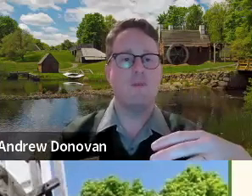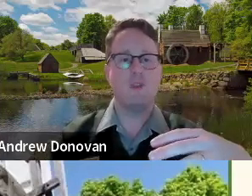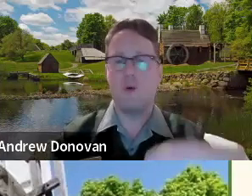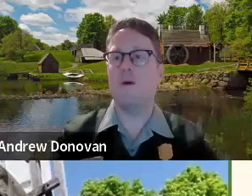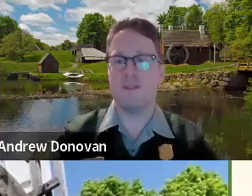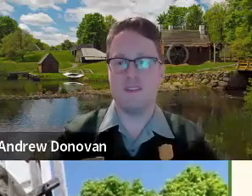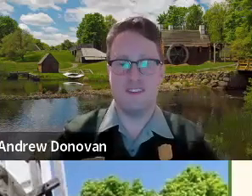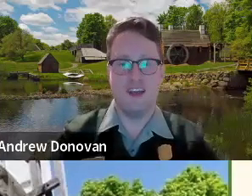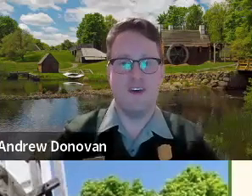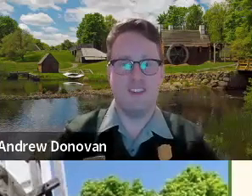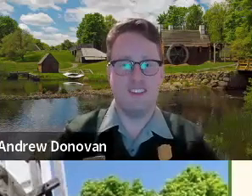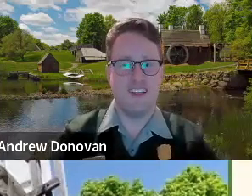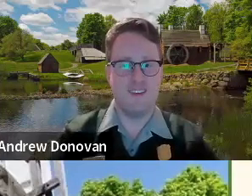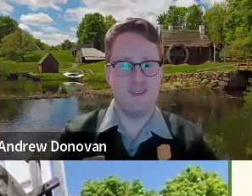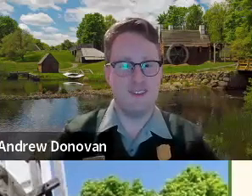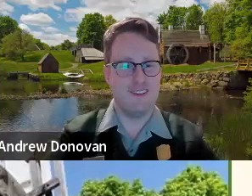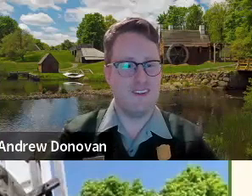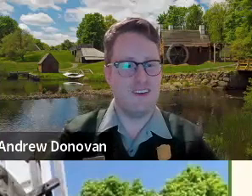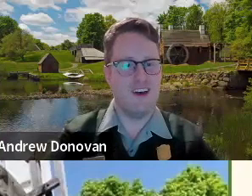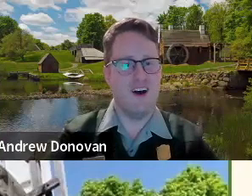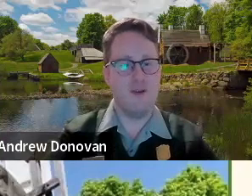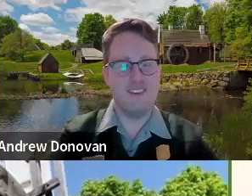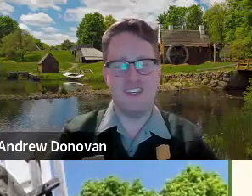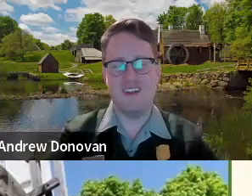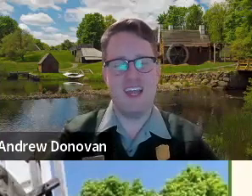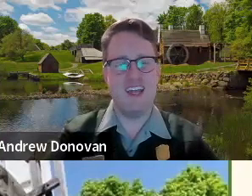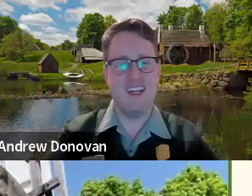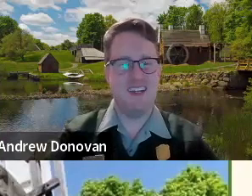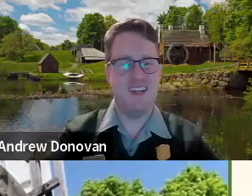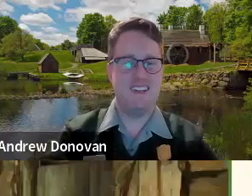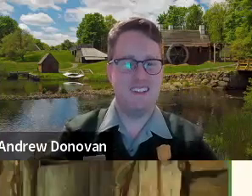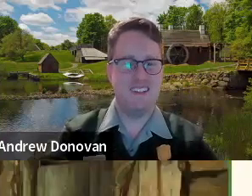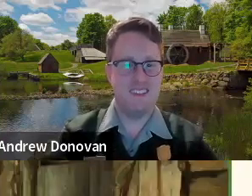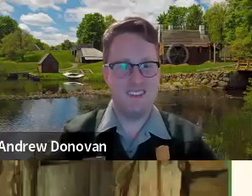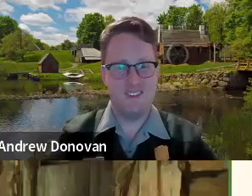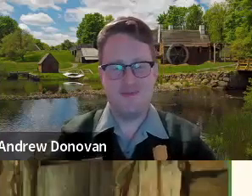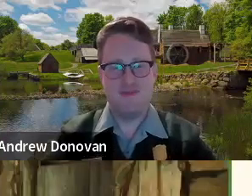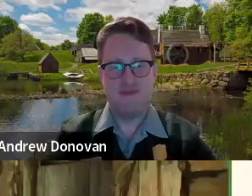during tours of the site, which is always a hit.